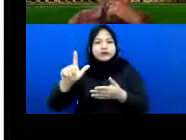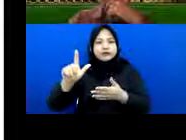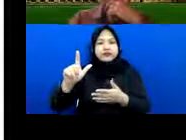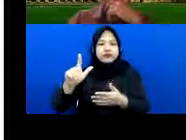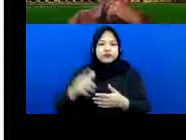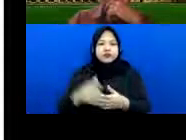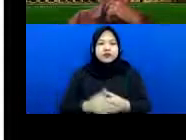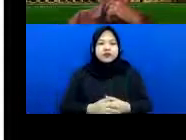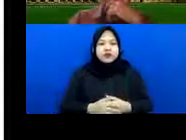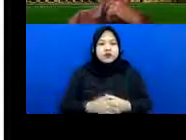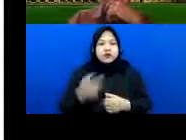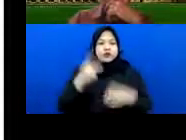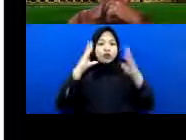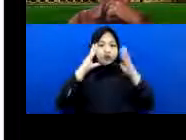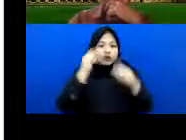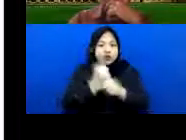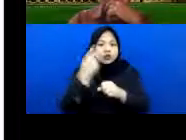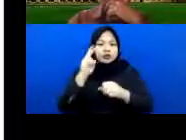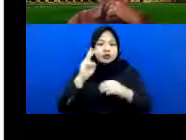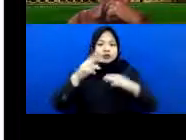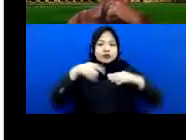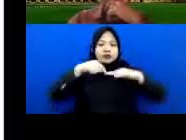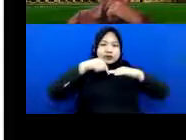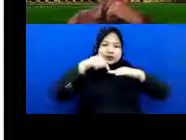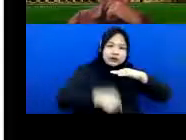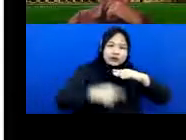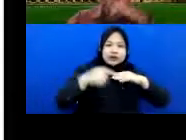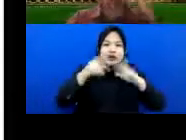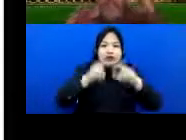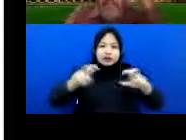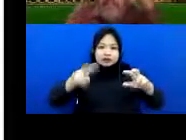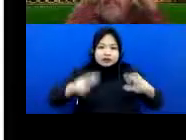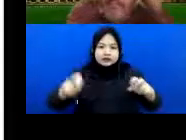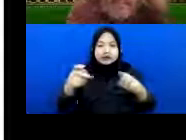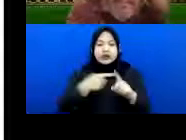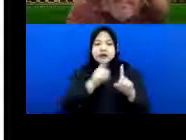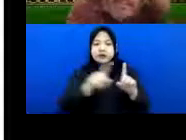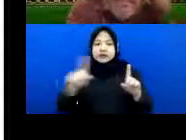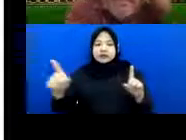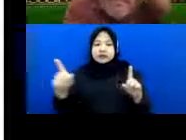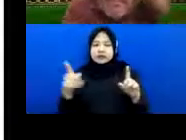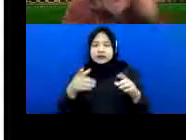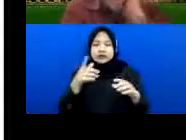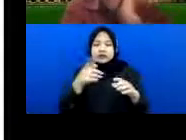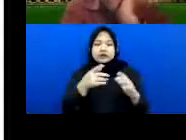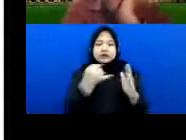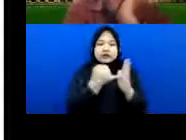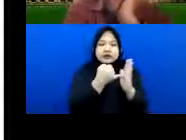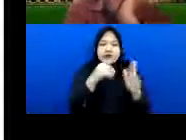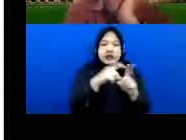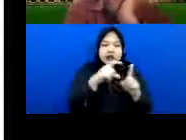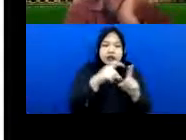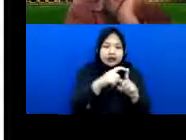So we can focus on an in-depth and detailed analysis of every aspect contained in the data,